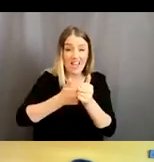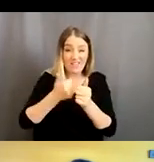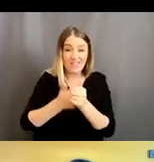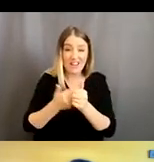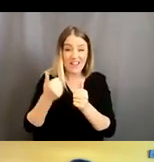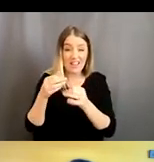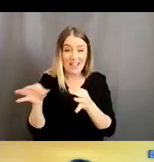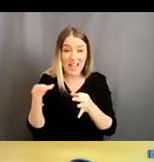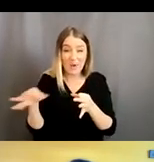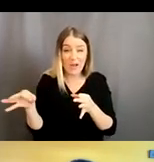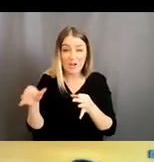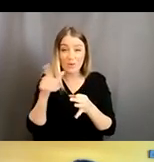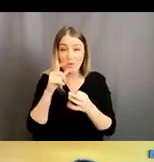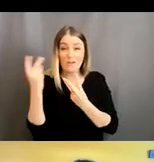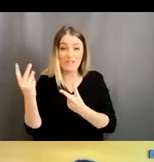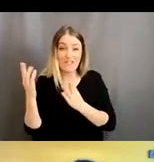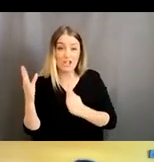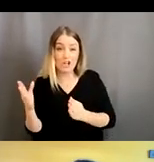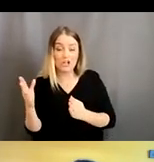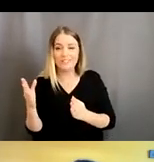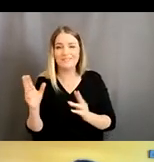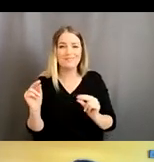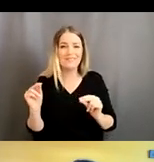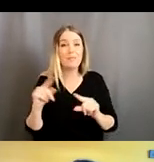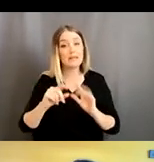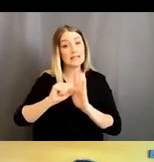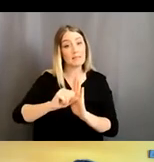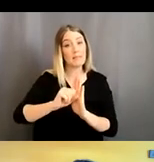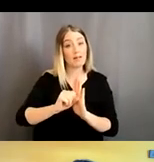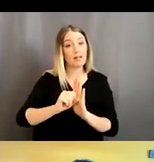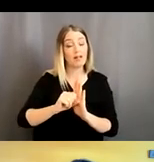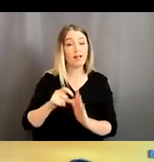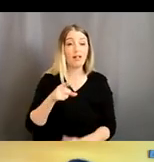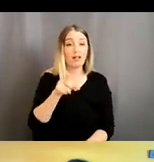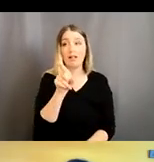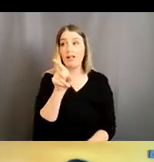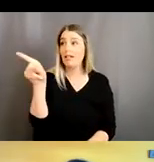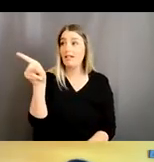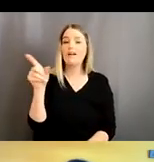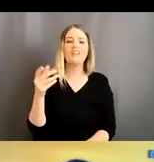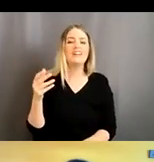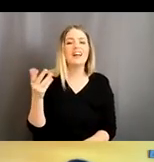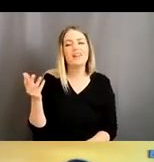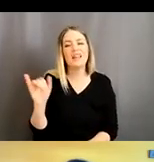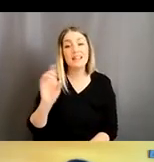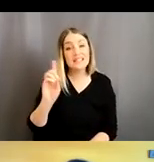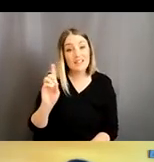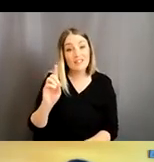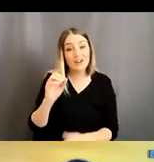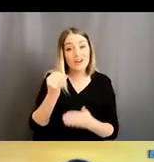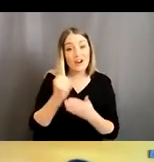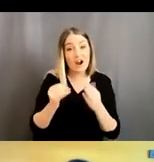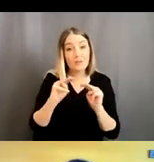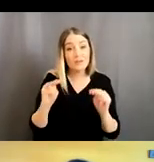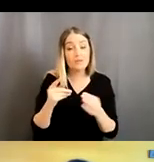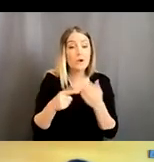who your visitors are. But I'd be interested in knowing, like, the Denver Art Museum, what you're doing for languages other